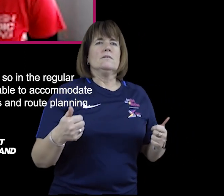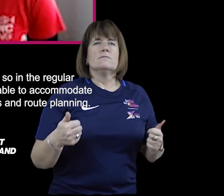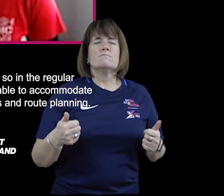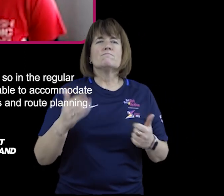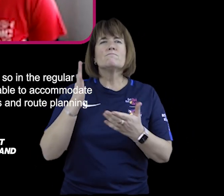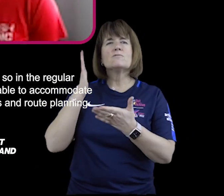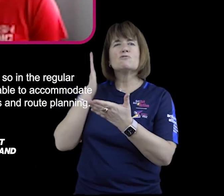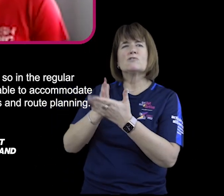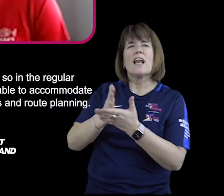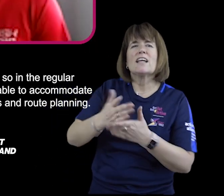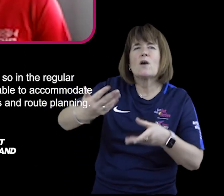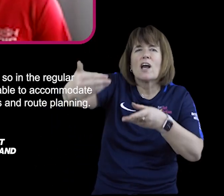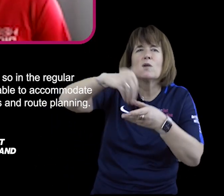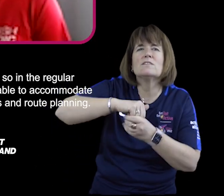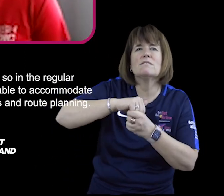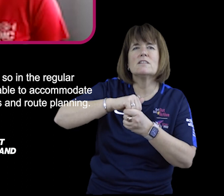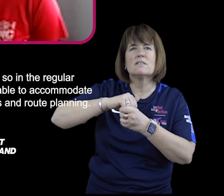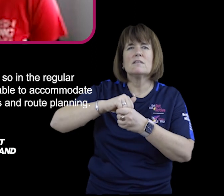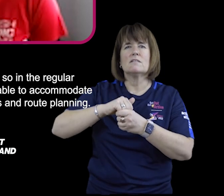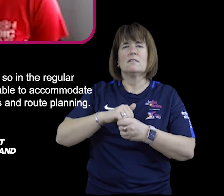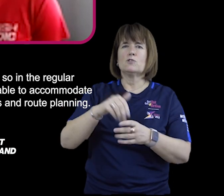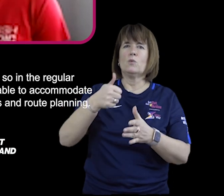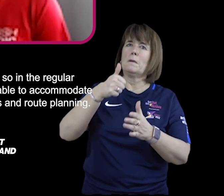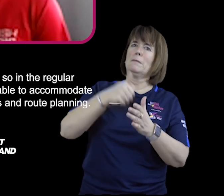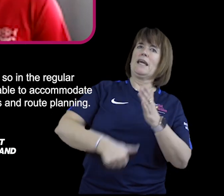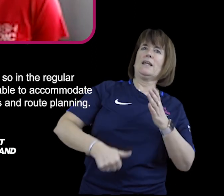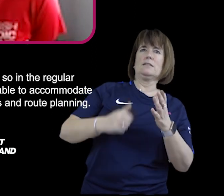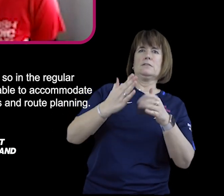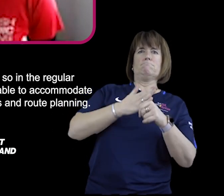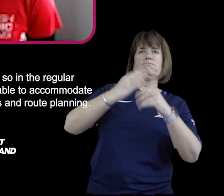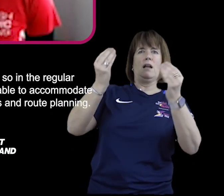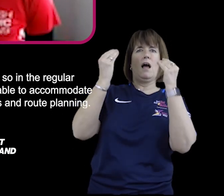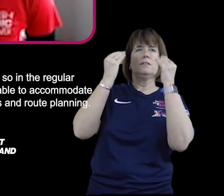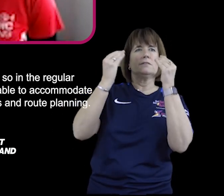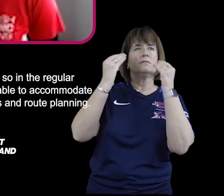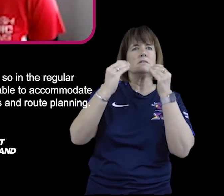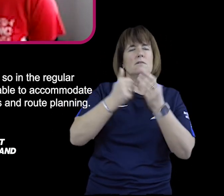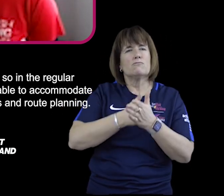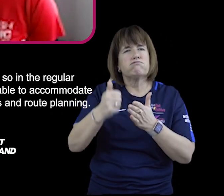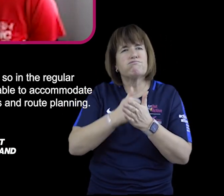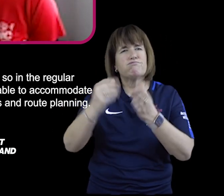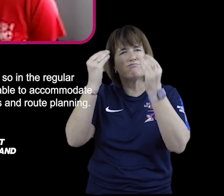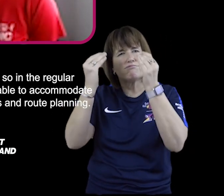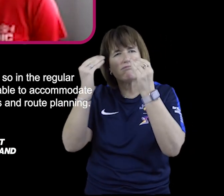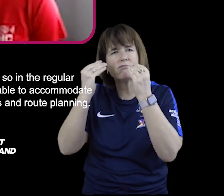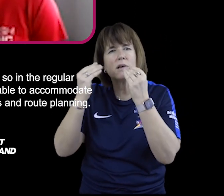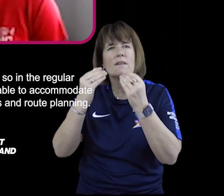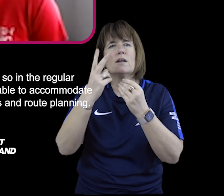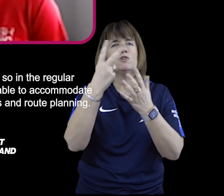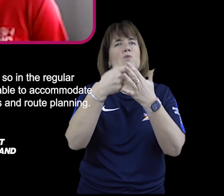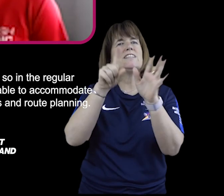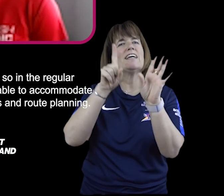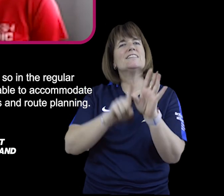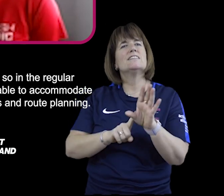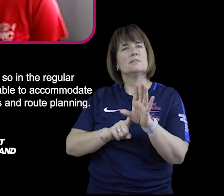Okay, so to really make it inclusive, I talked about the beginner's lessons. So in the regular lessons, when on that 2-day instructor training course, we train